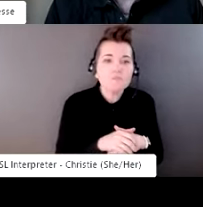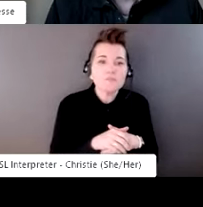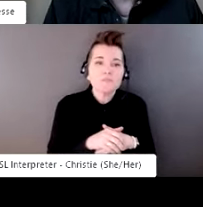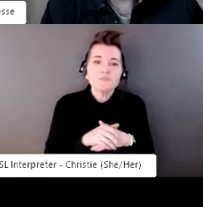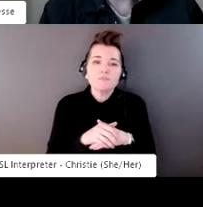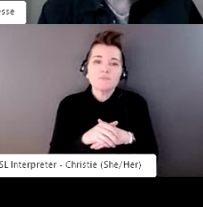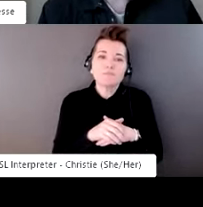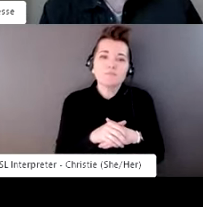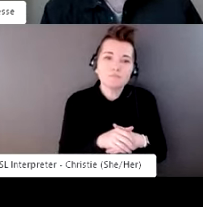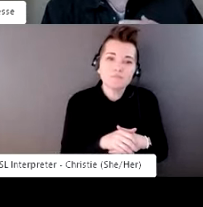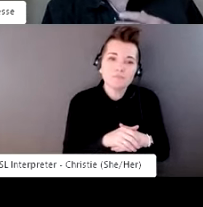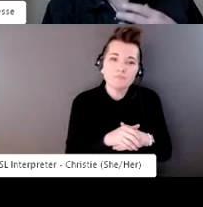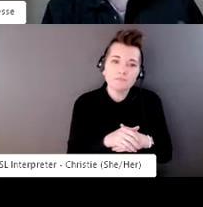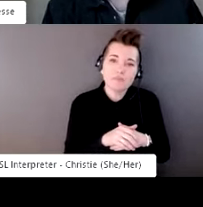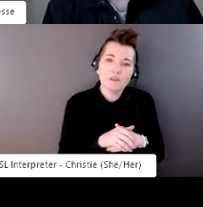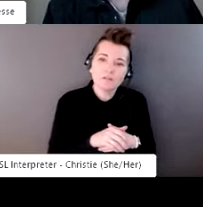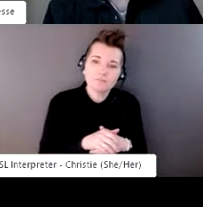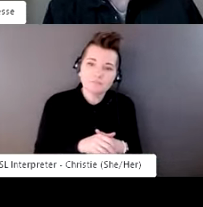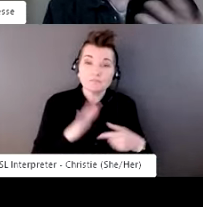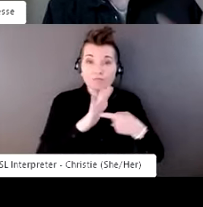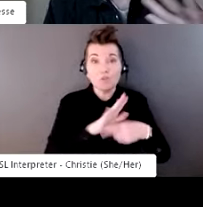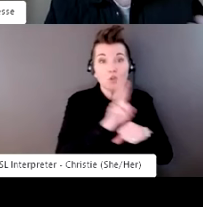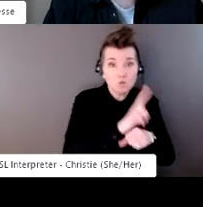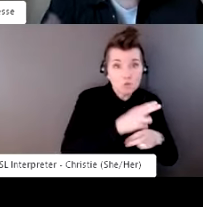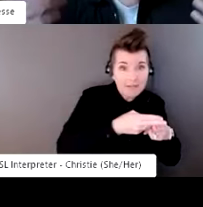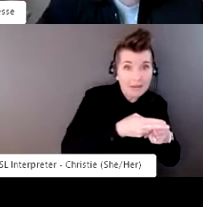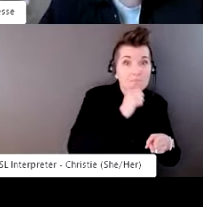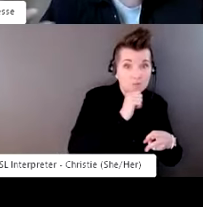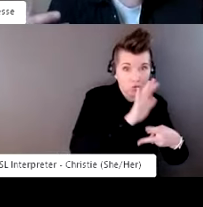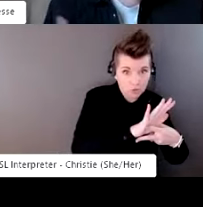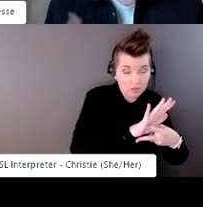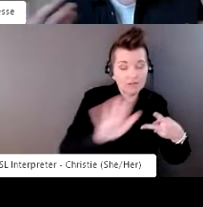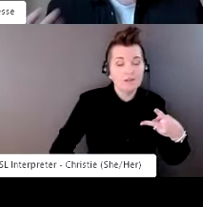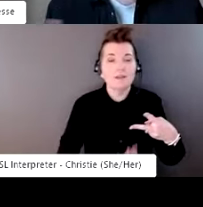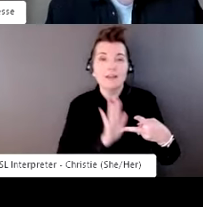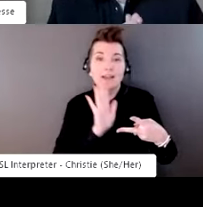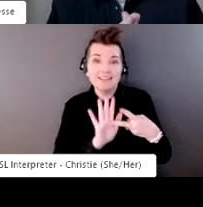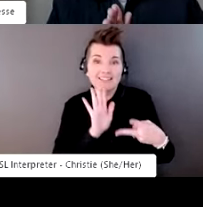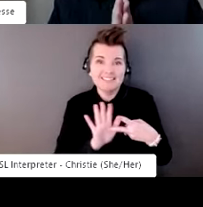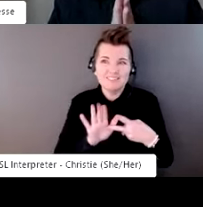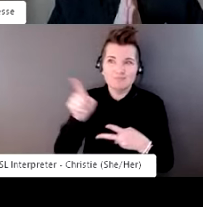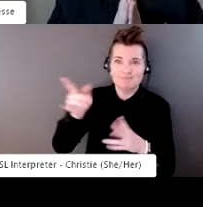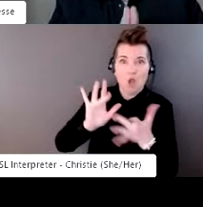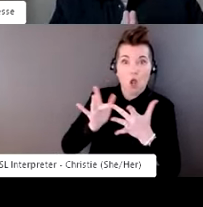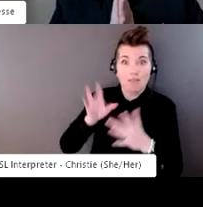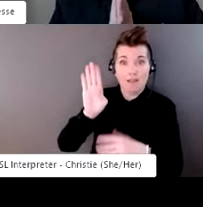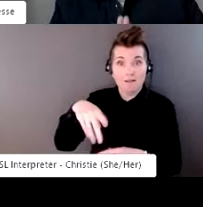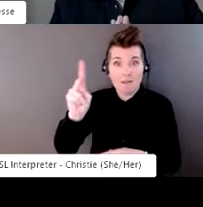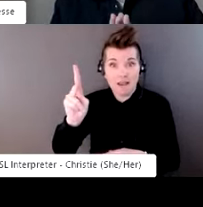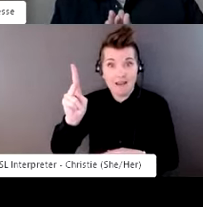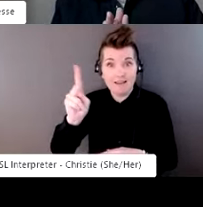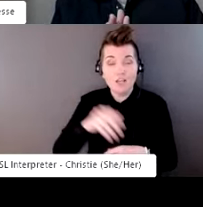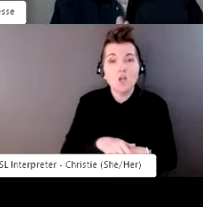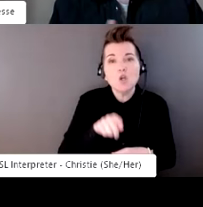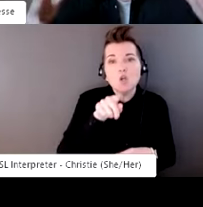enabled by online banking or online sort of financial activity is that you can turn on